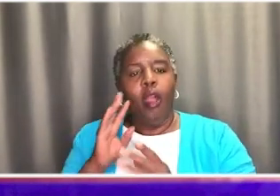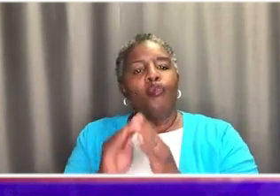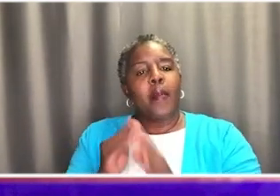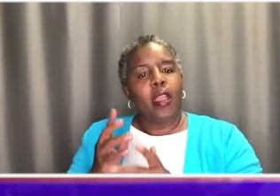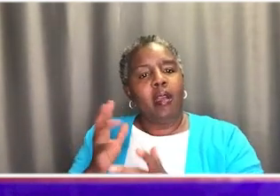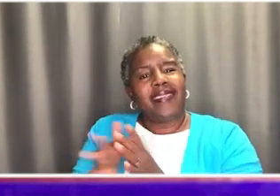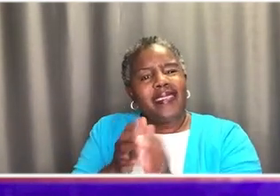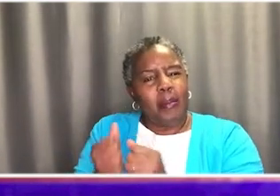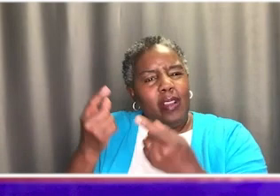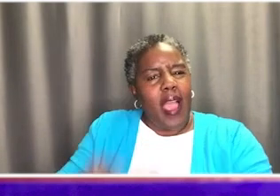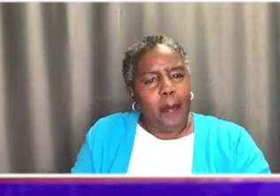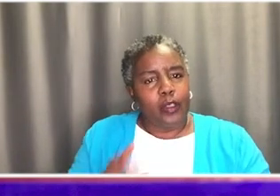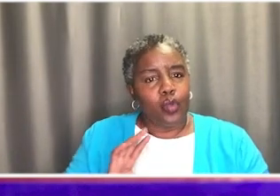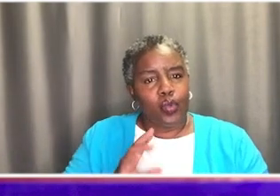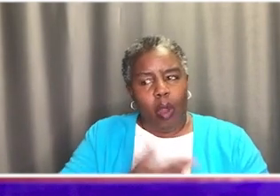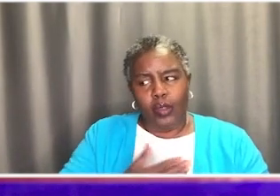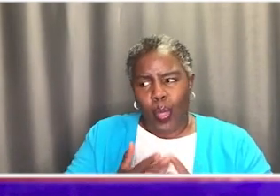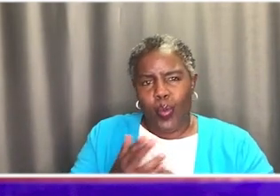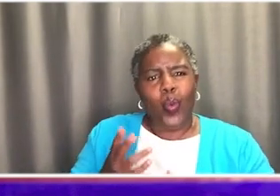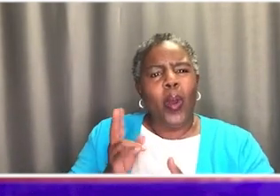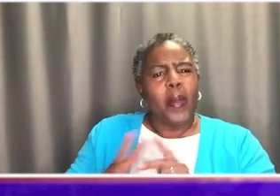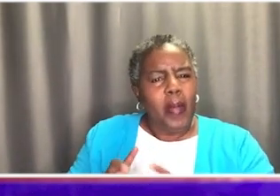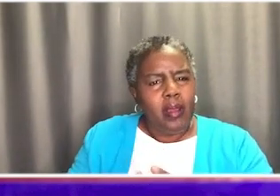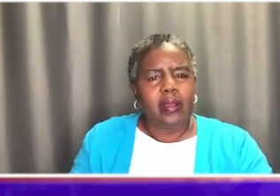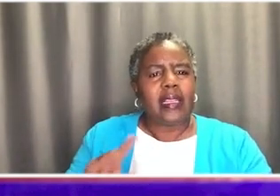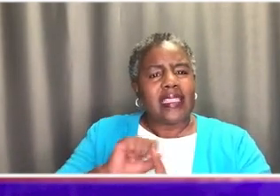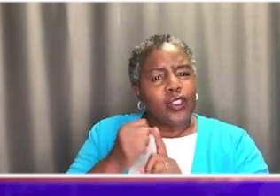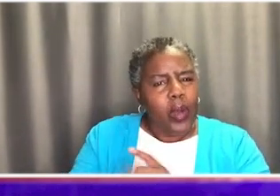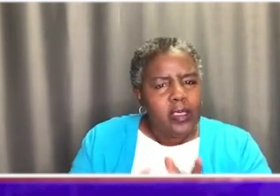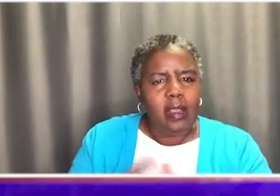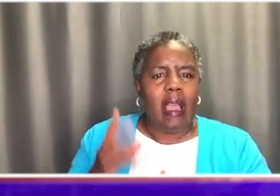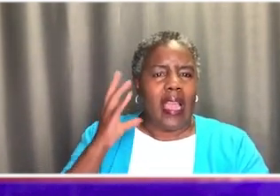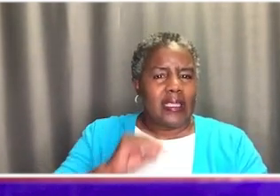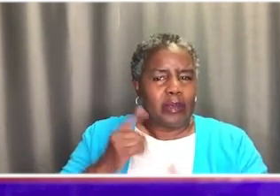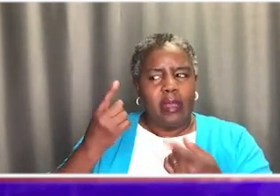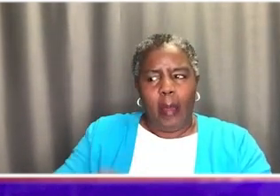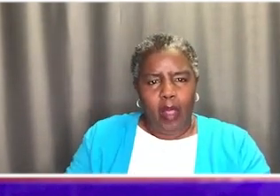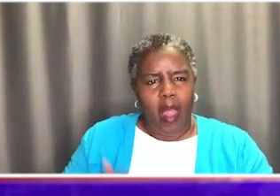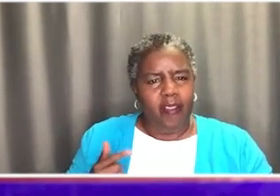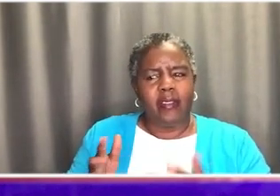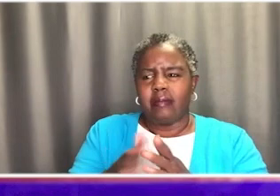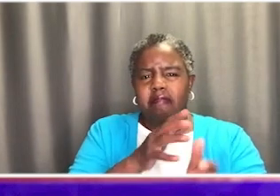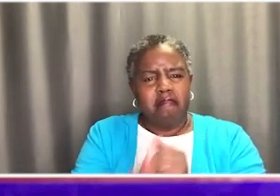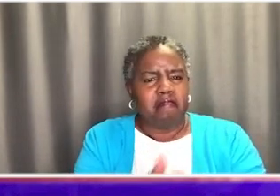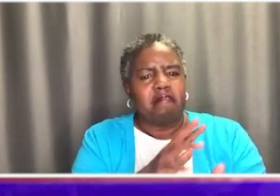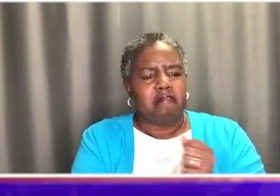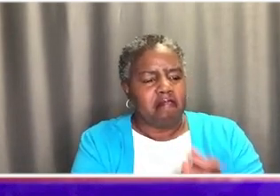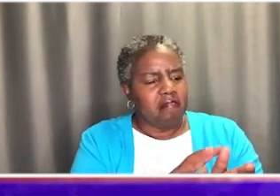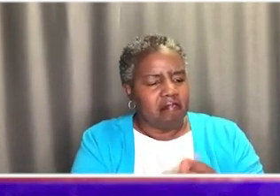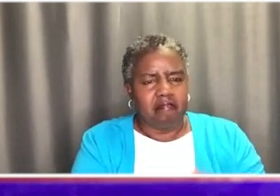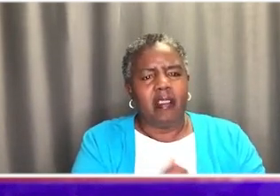been done to us by people, situations, and life experiences that stripped us away